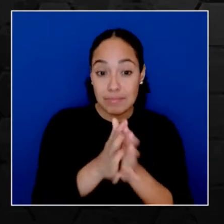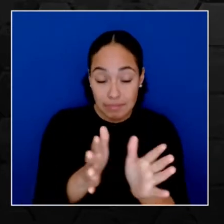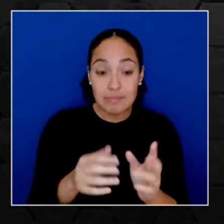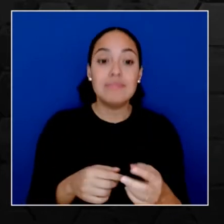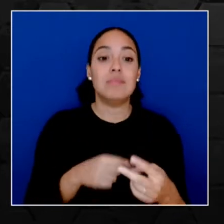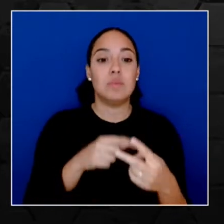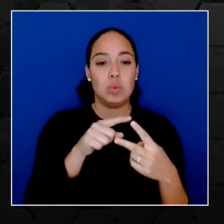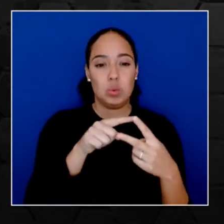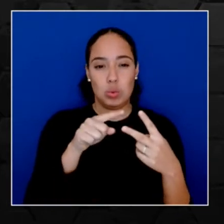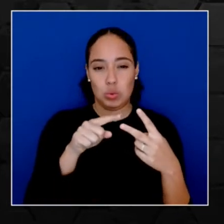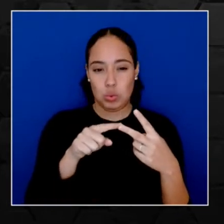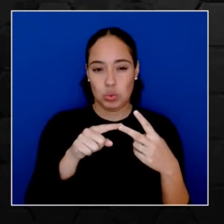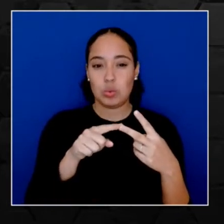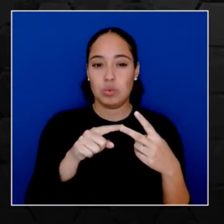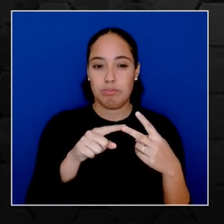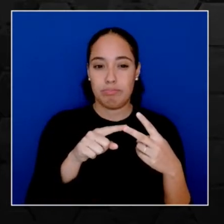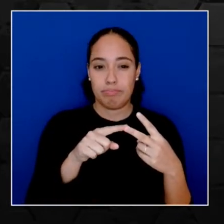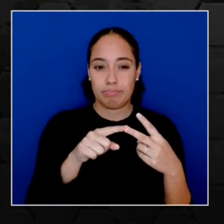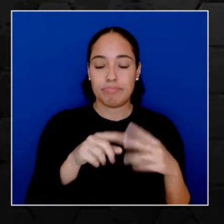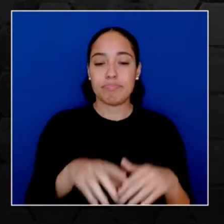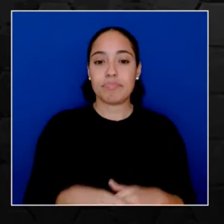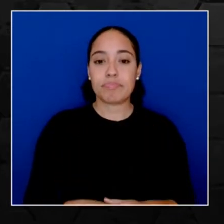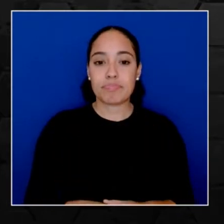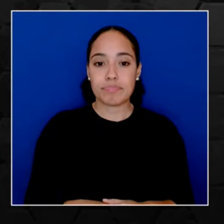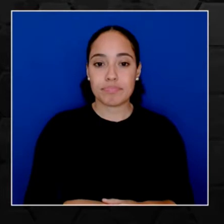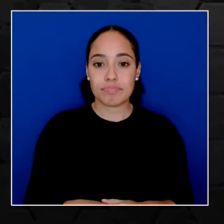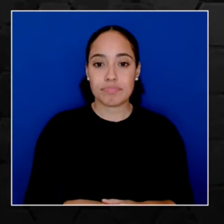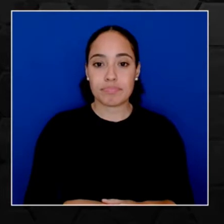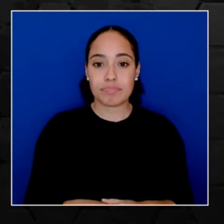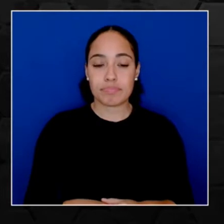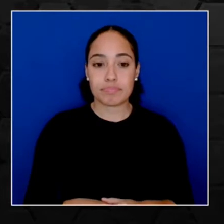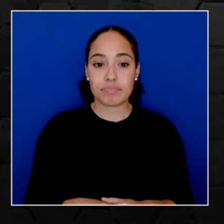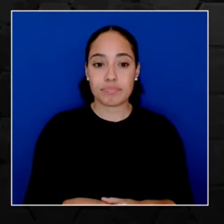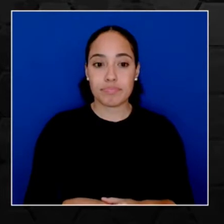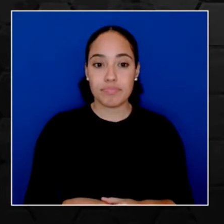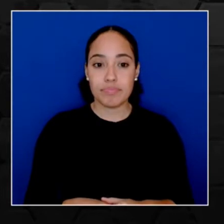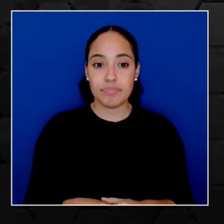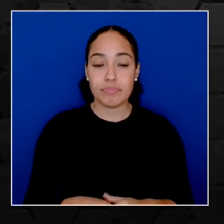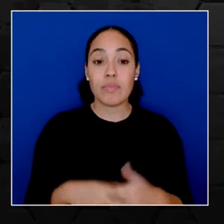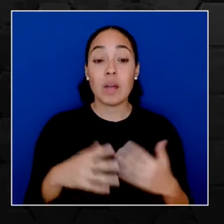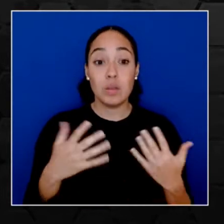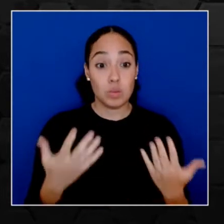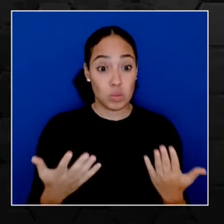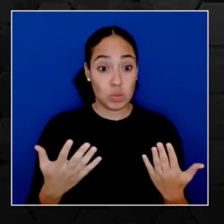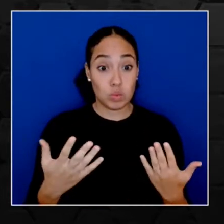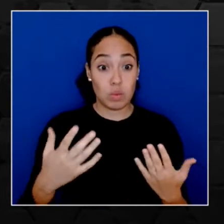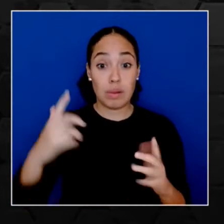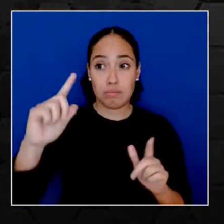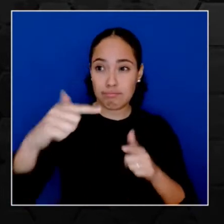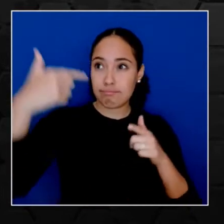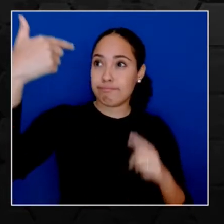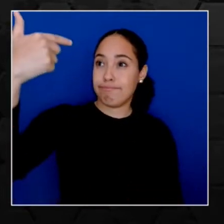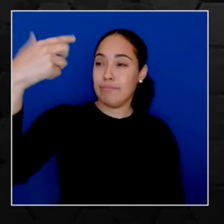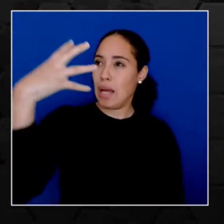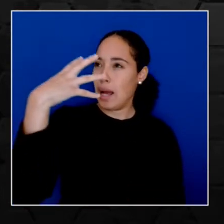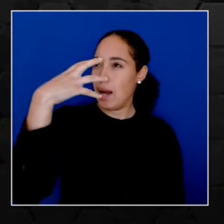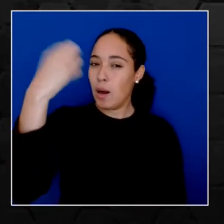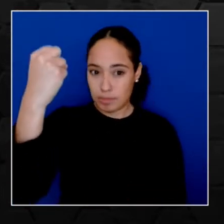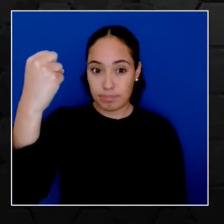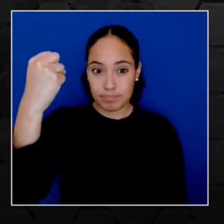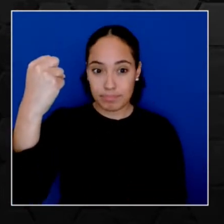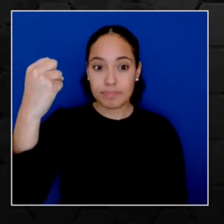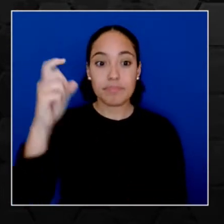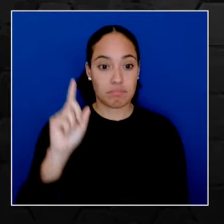facial recognition system be fooled by the photo of the authenticator? Second question would be, why can't a fingerprint